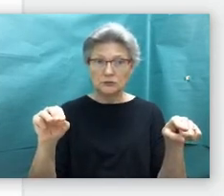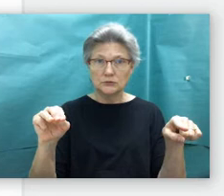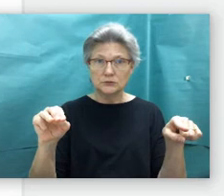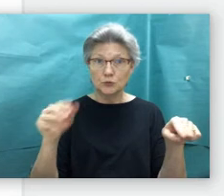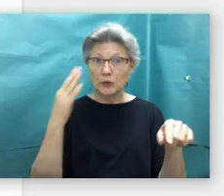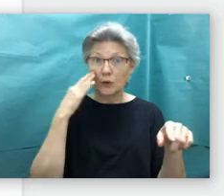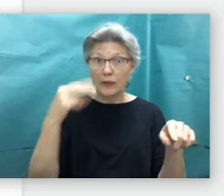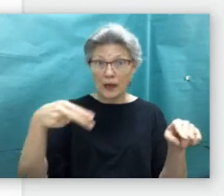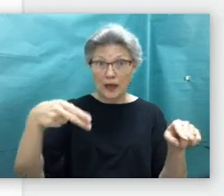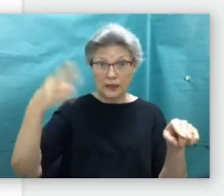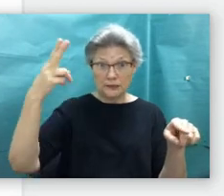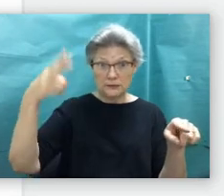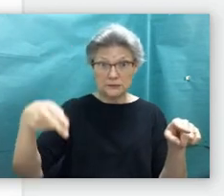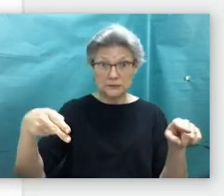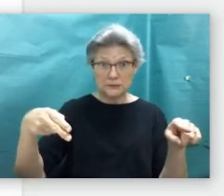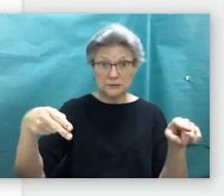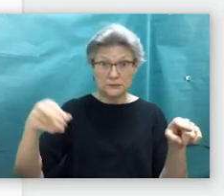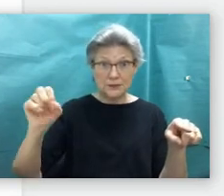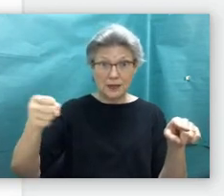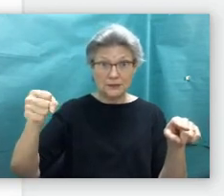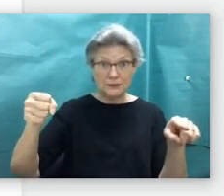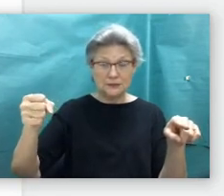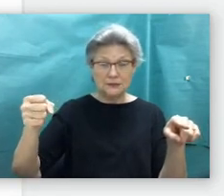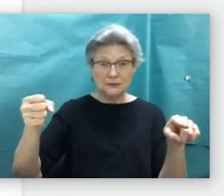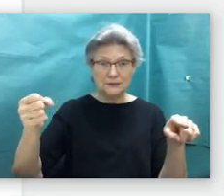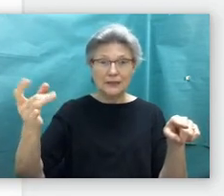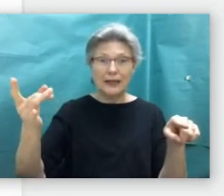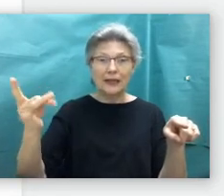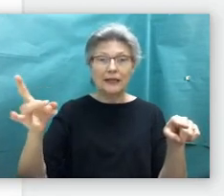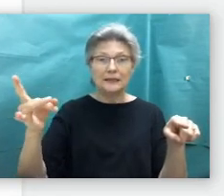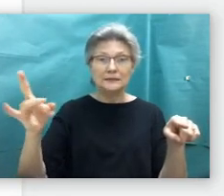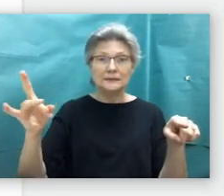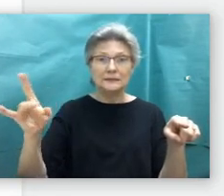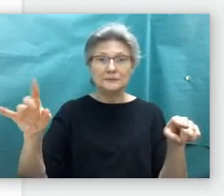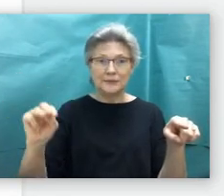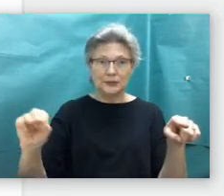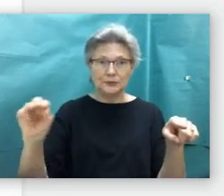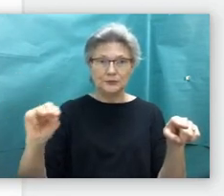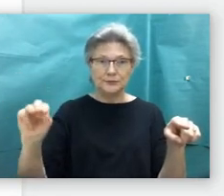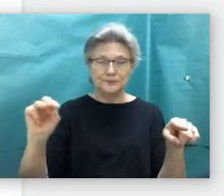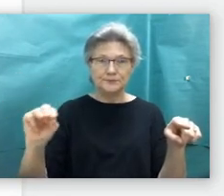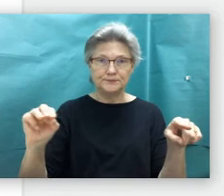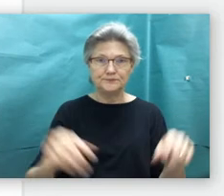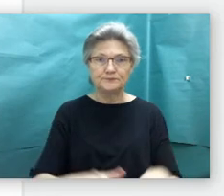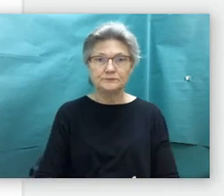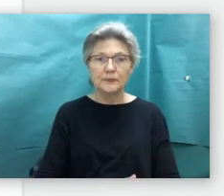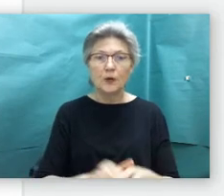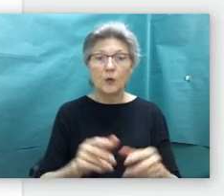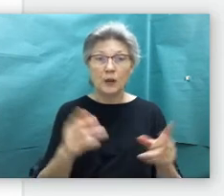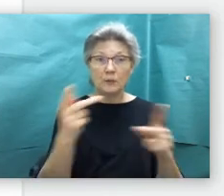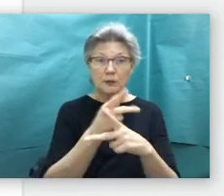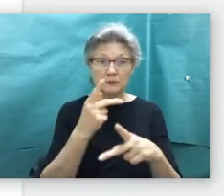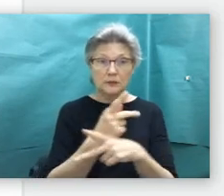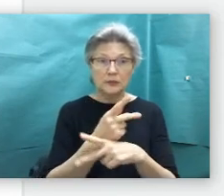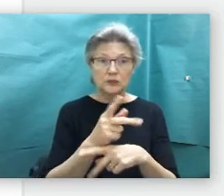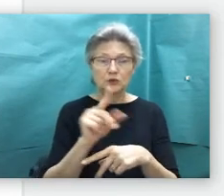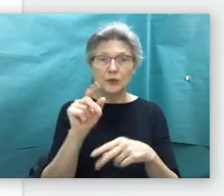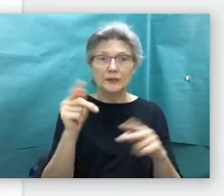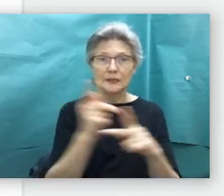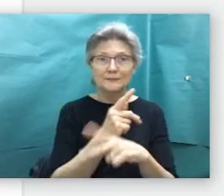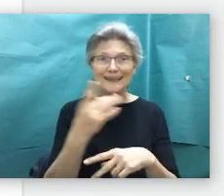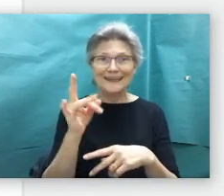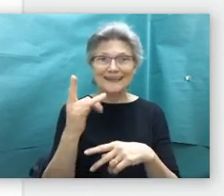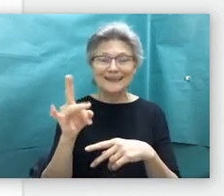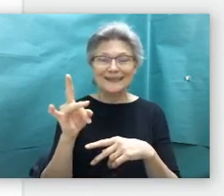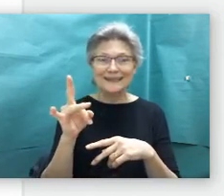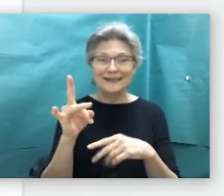Do we know our height from our diagram? We do indeed. It's 18 meters. And when I multiply 20